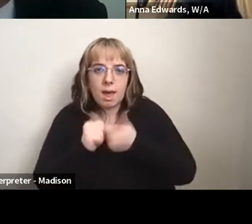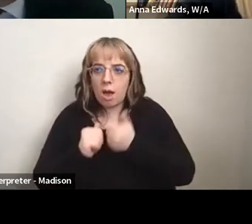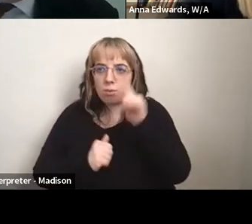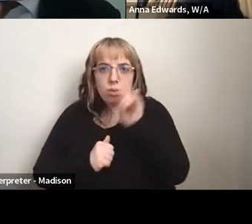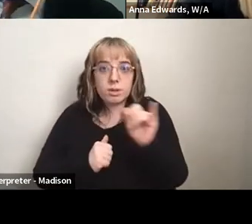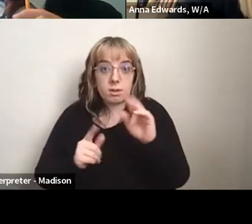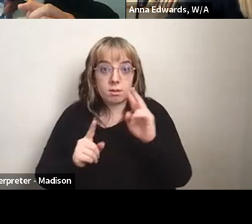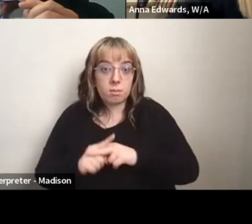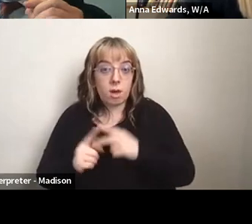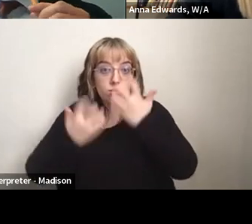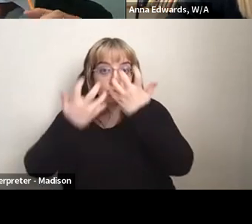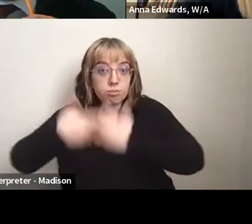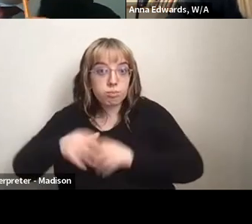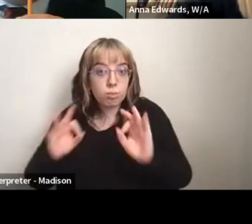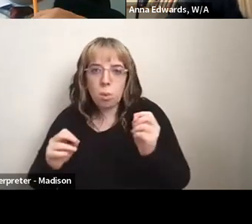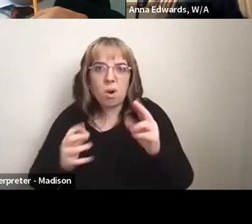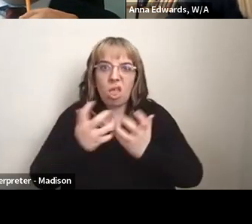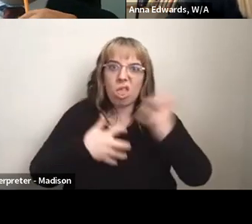Orange County.